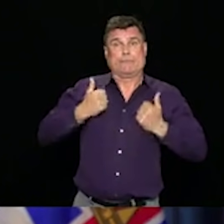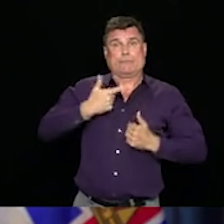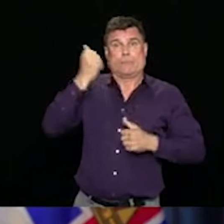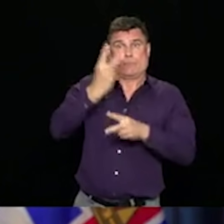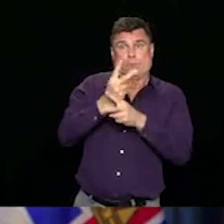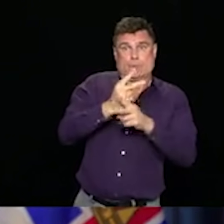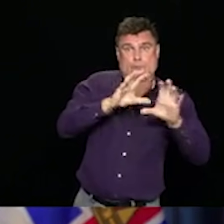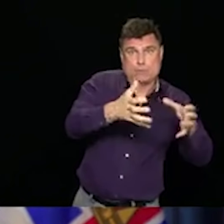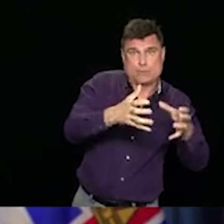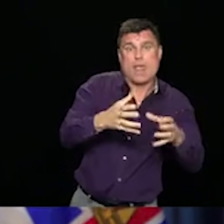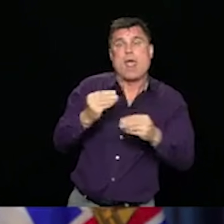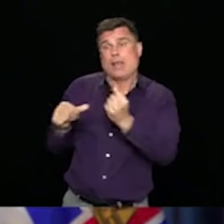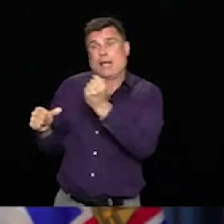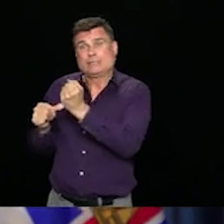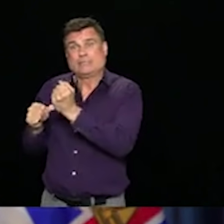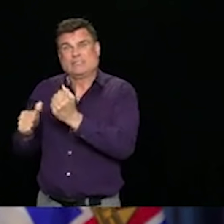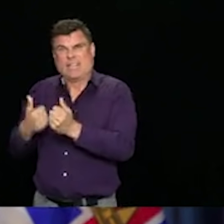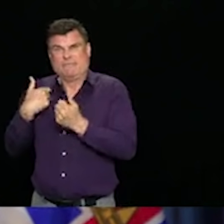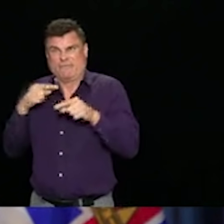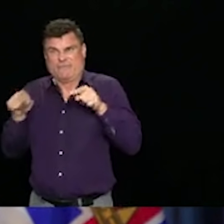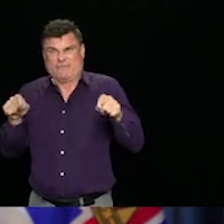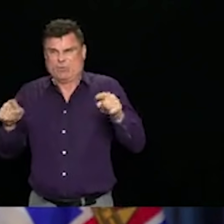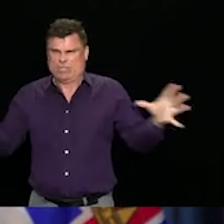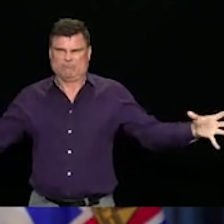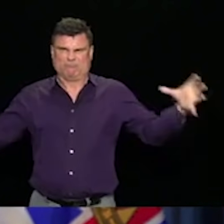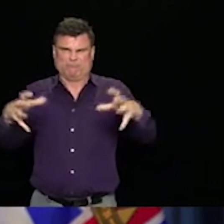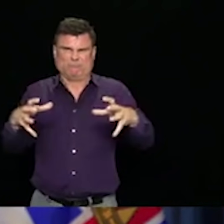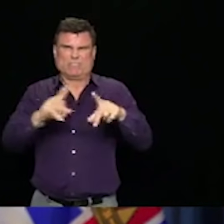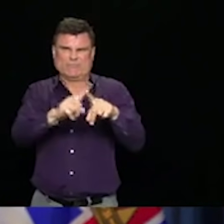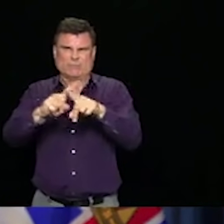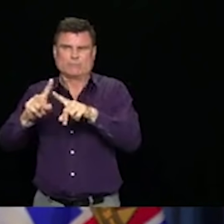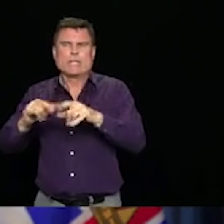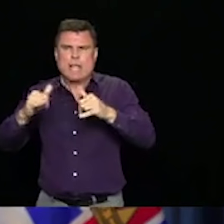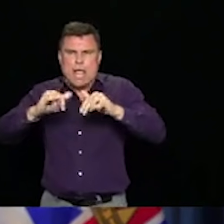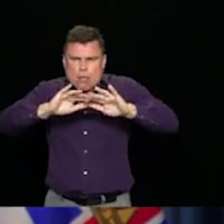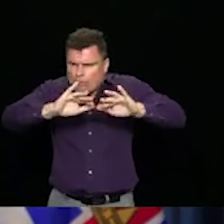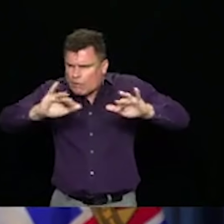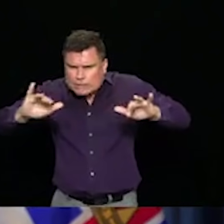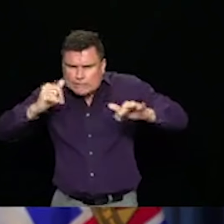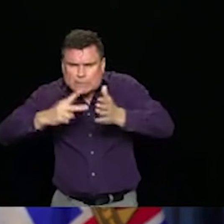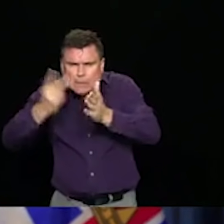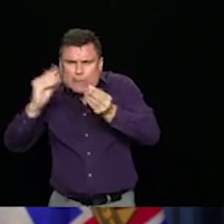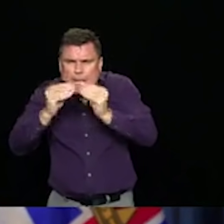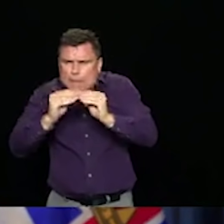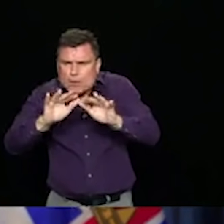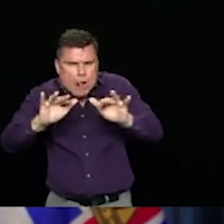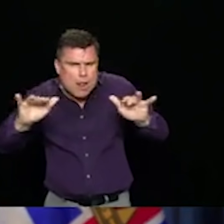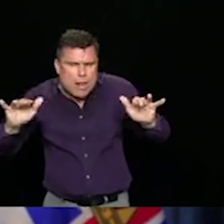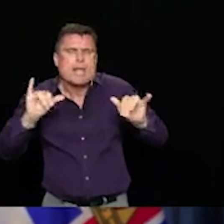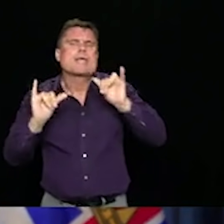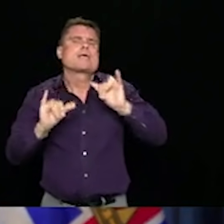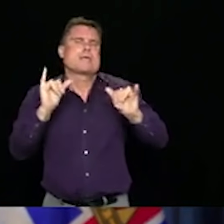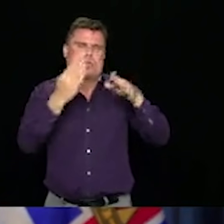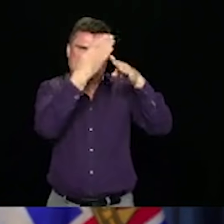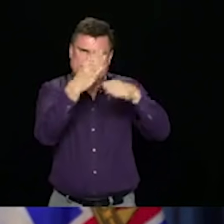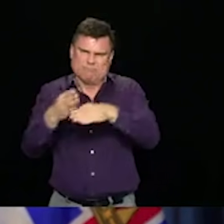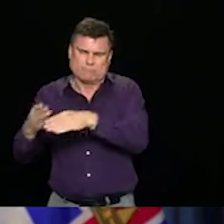And so the adjustment also impacts the number of sites with completed plans, which moves from